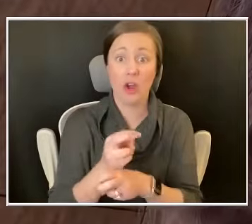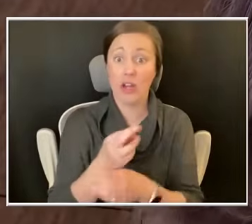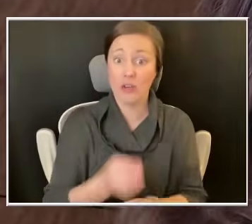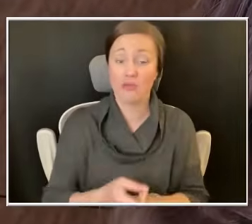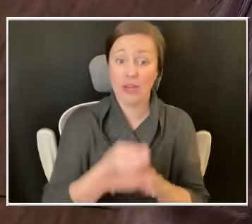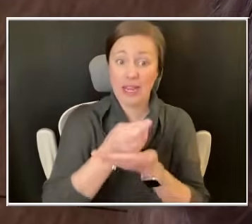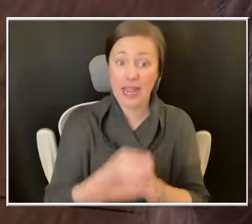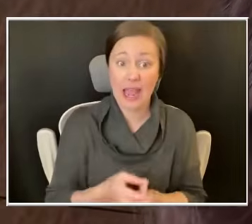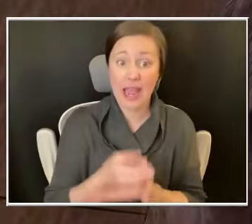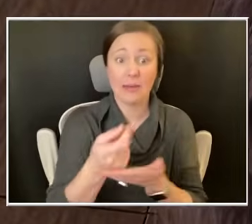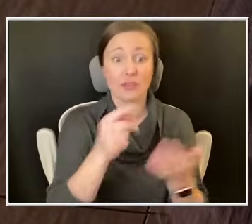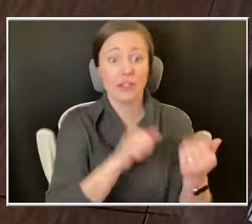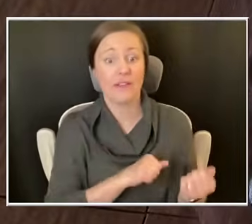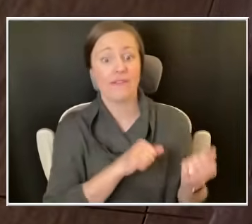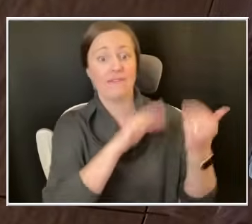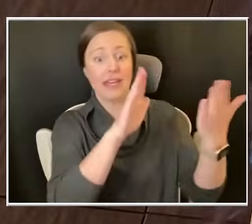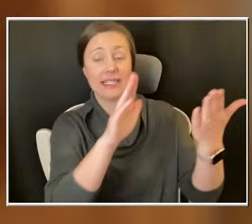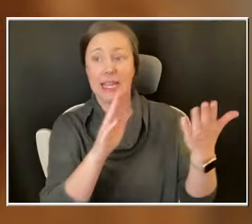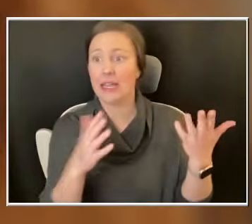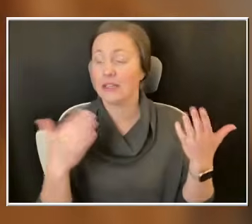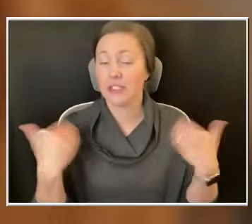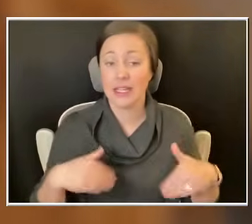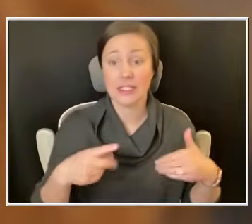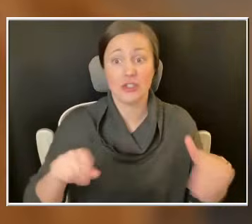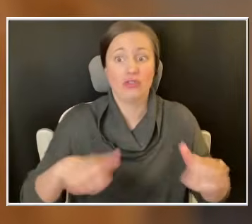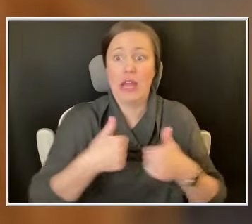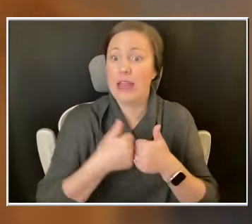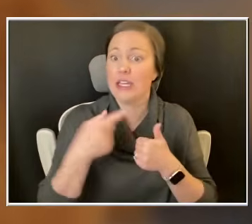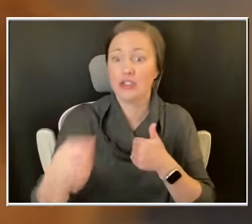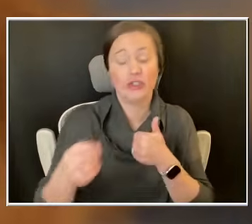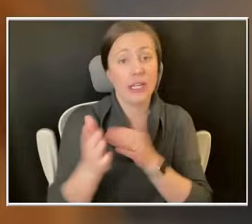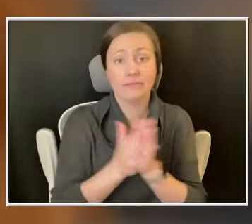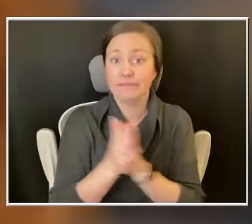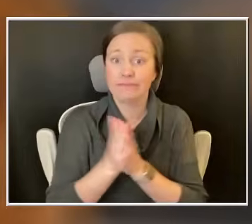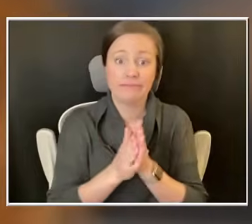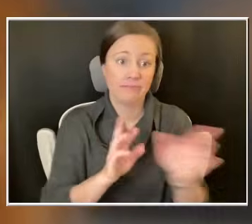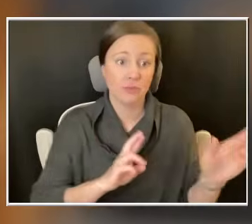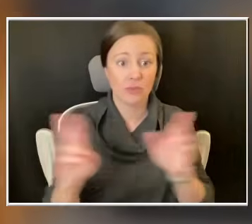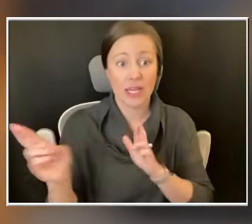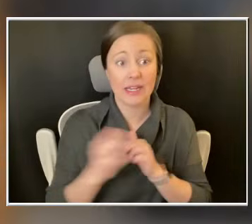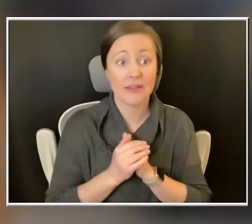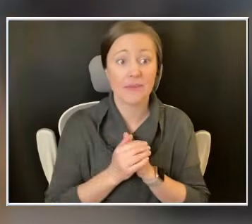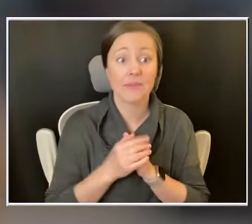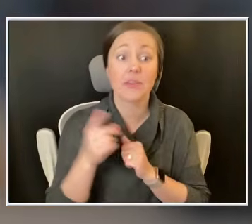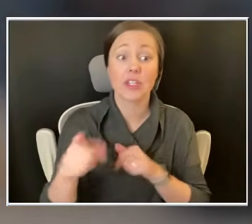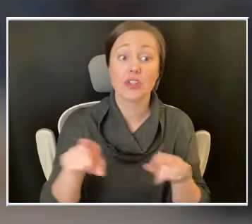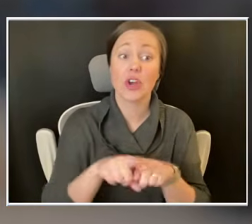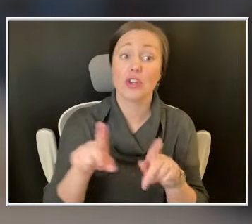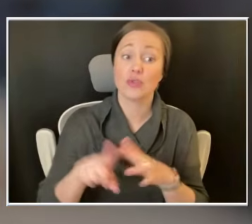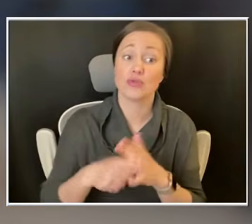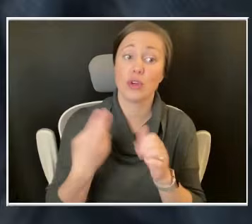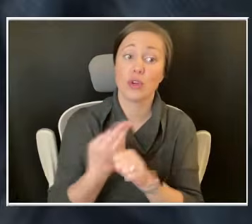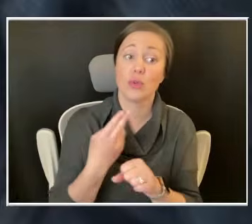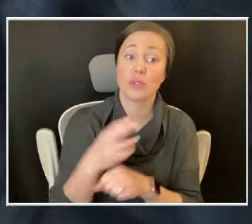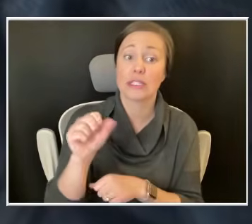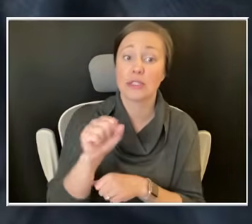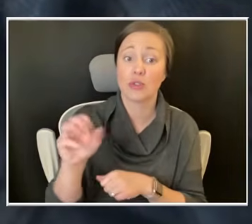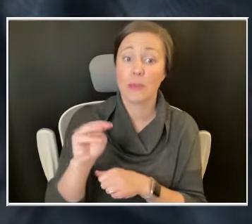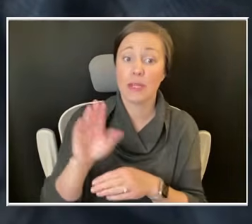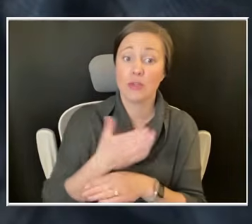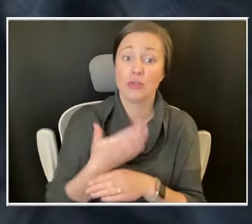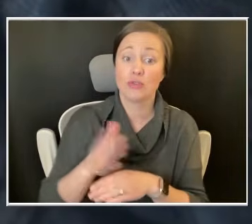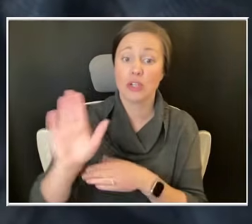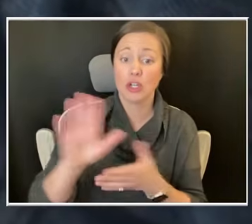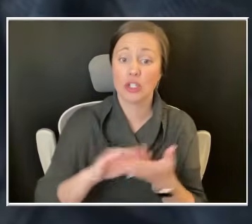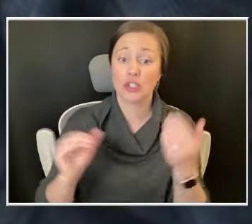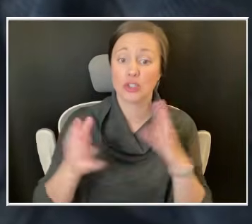this unimaginable challenge head on. She even took to social media to share her story. What's your first meal